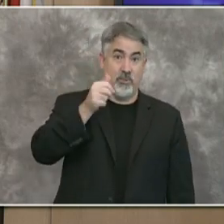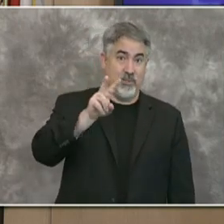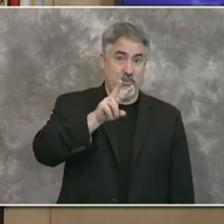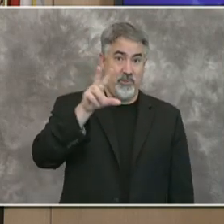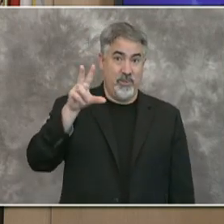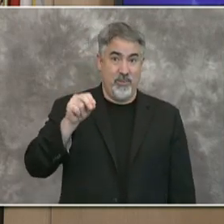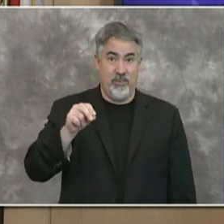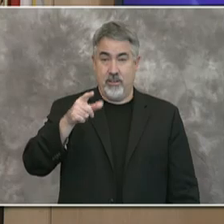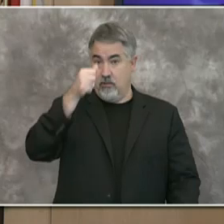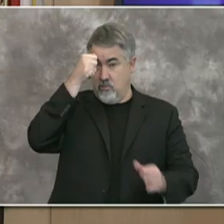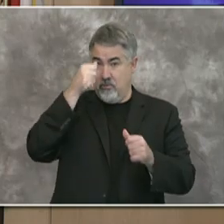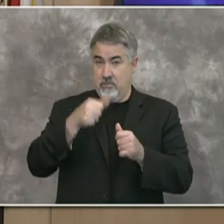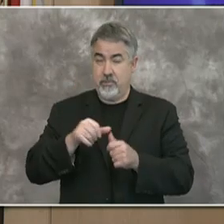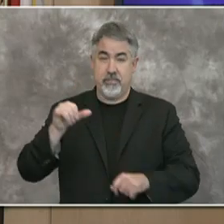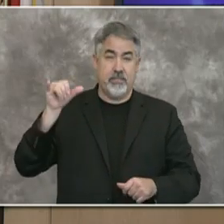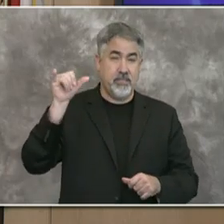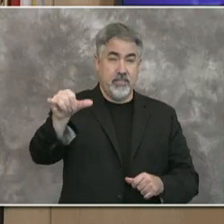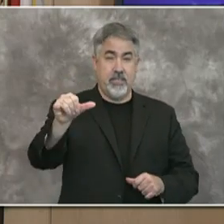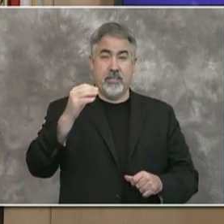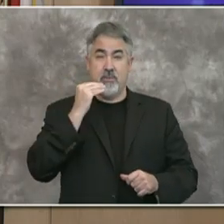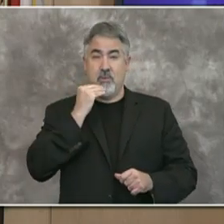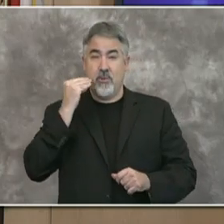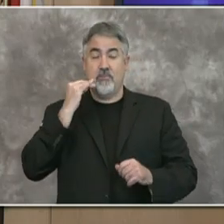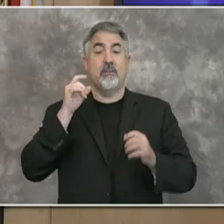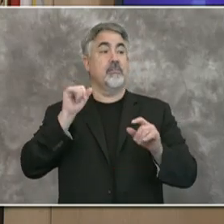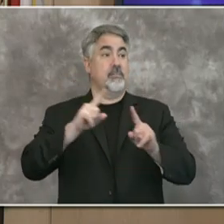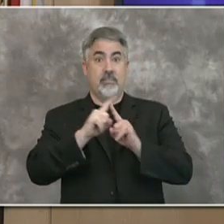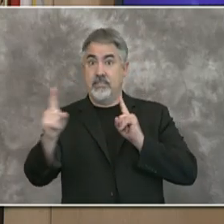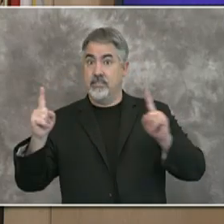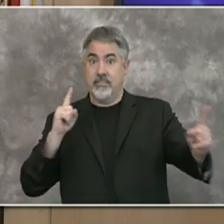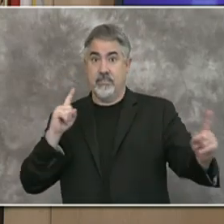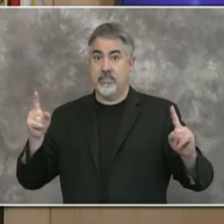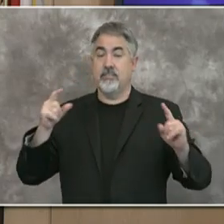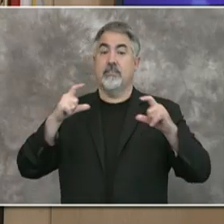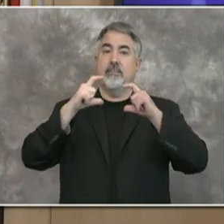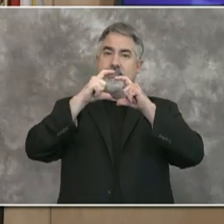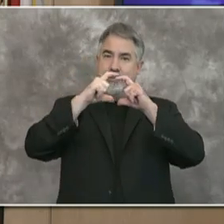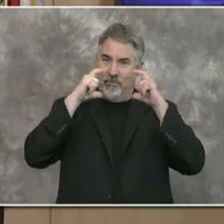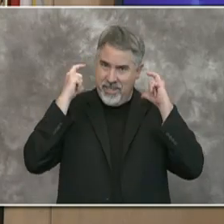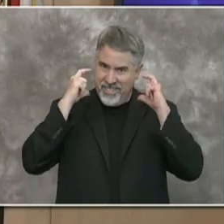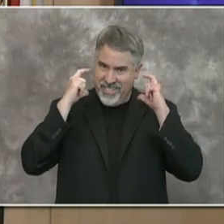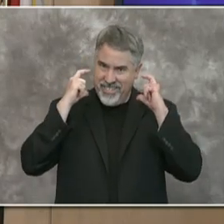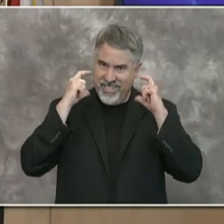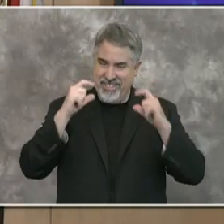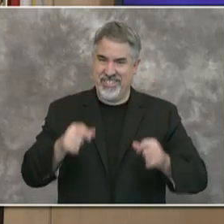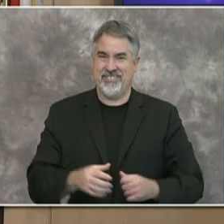remember to stay in place, maintain space, and cover your face. Thank you.